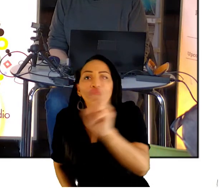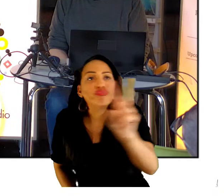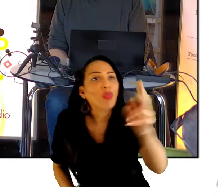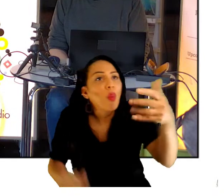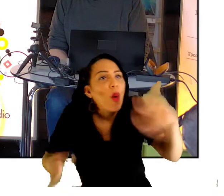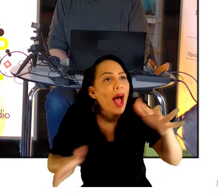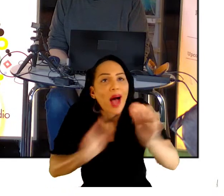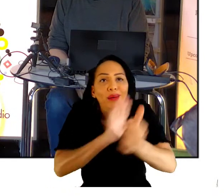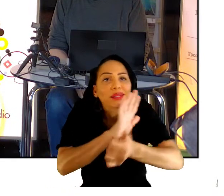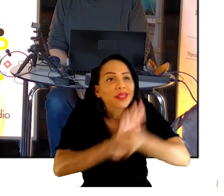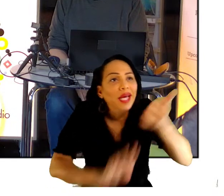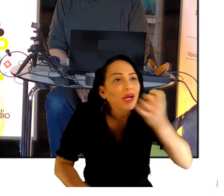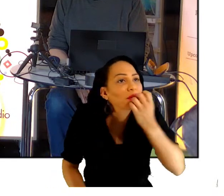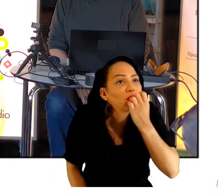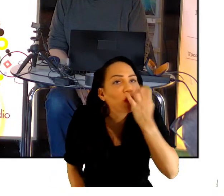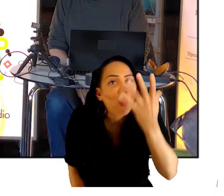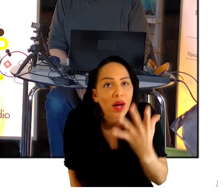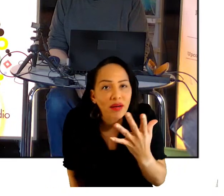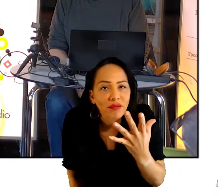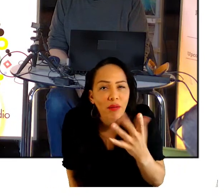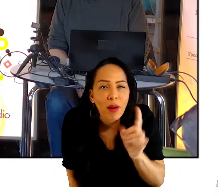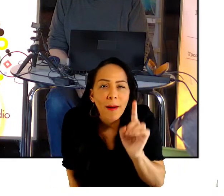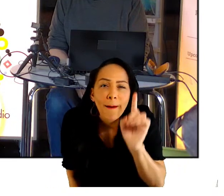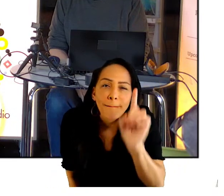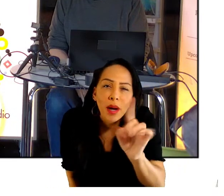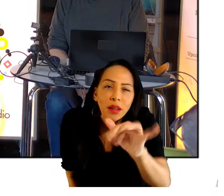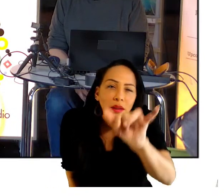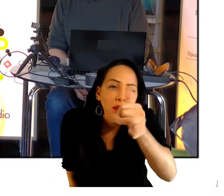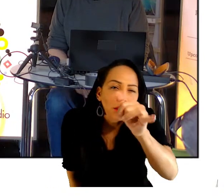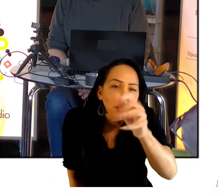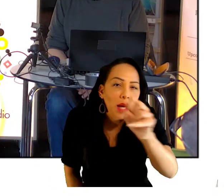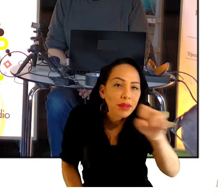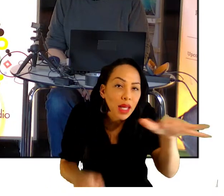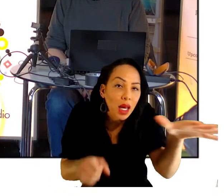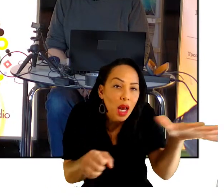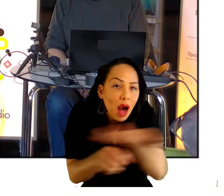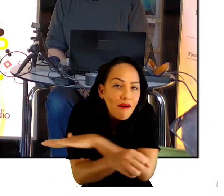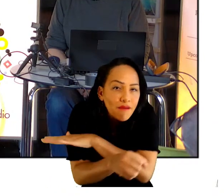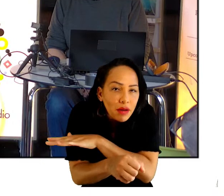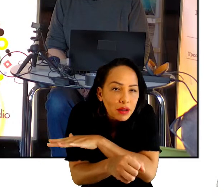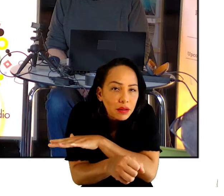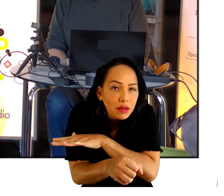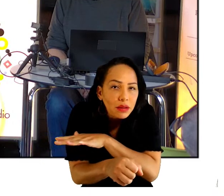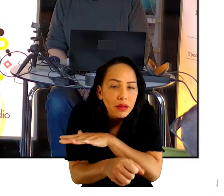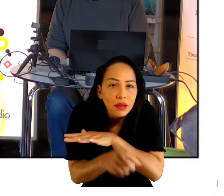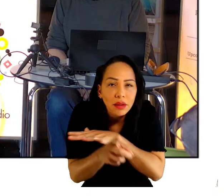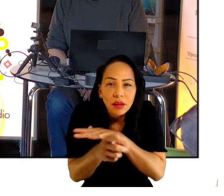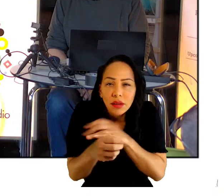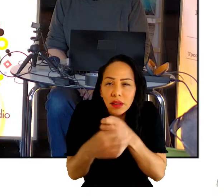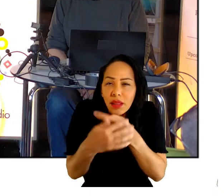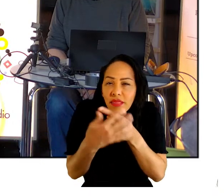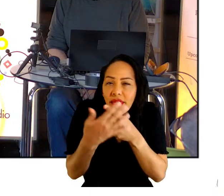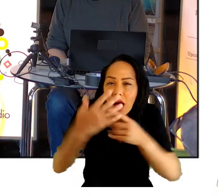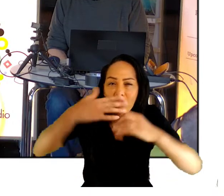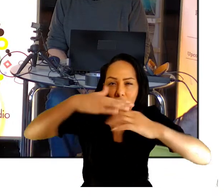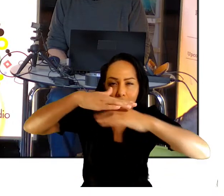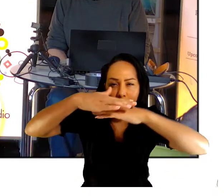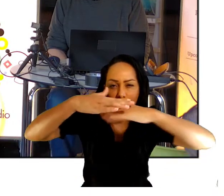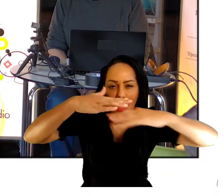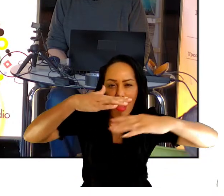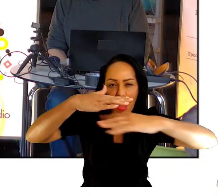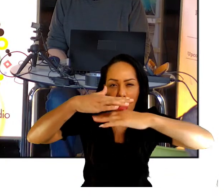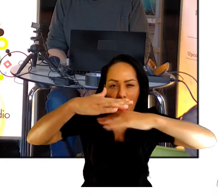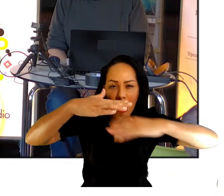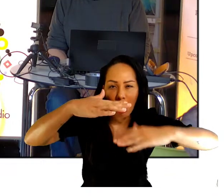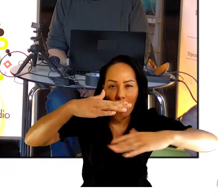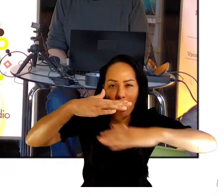time, it sometimes covers the potential of all of these circus skills to transmit